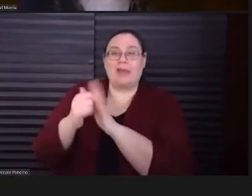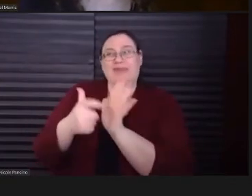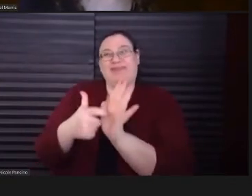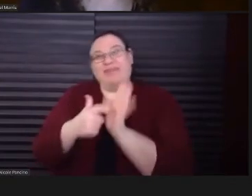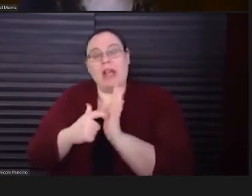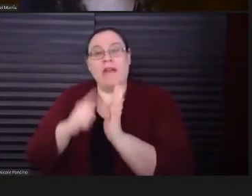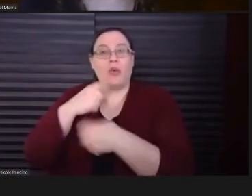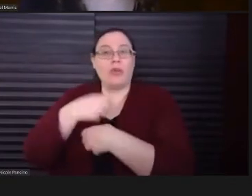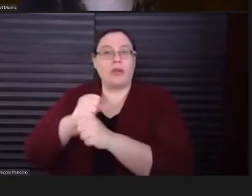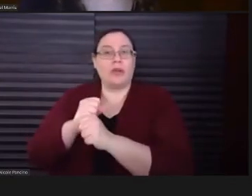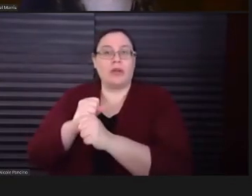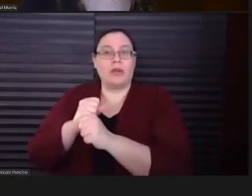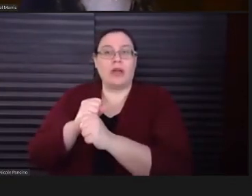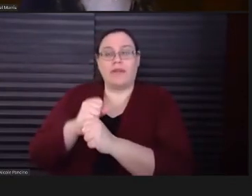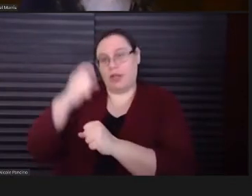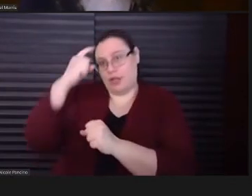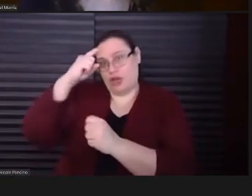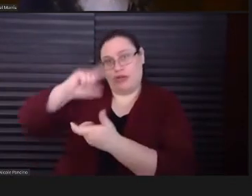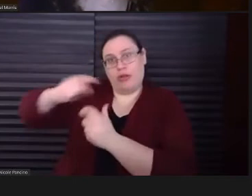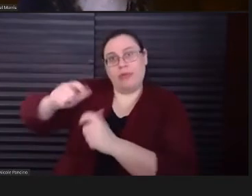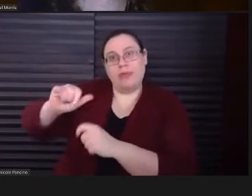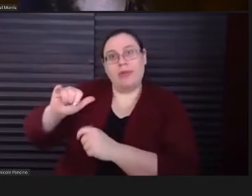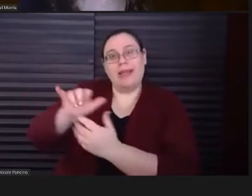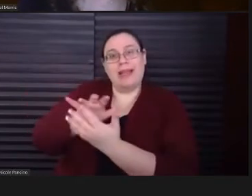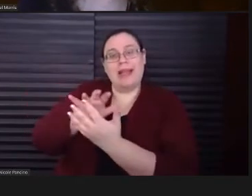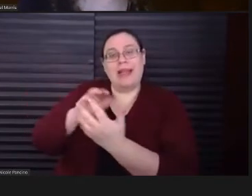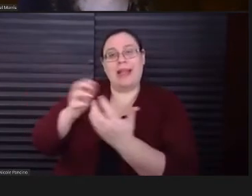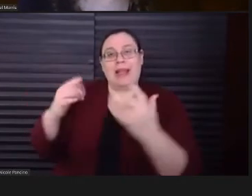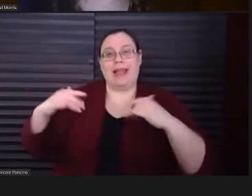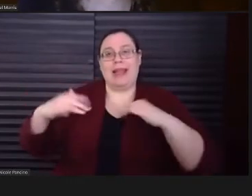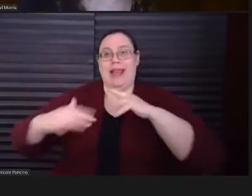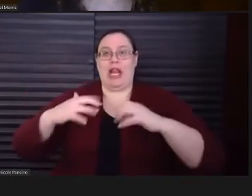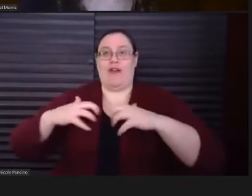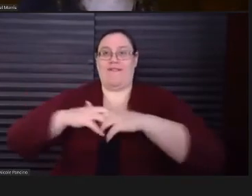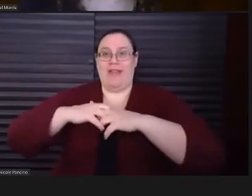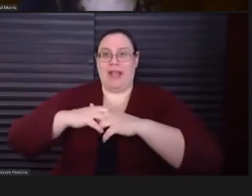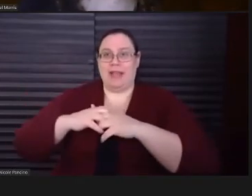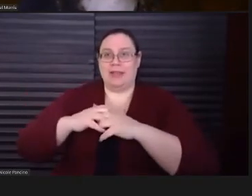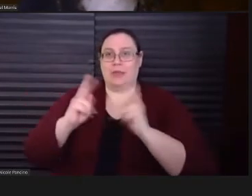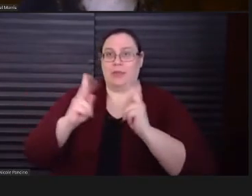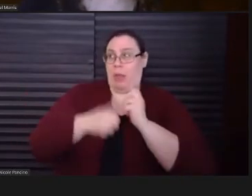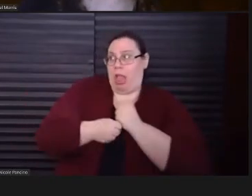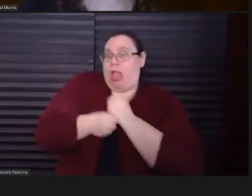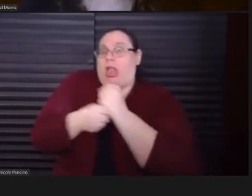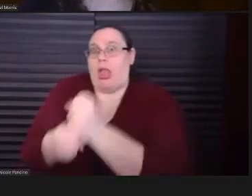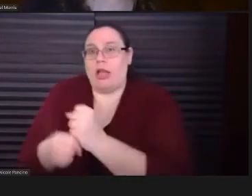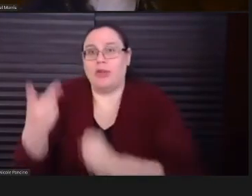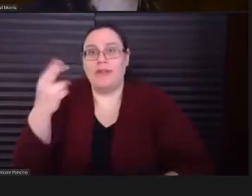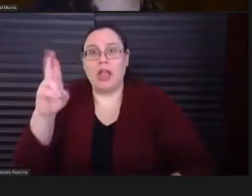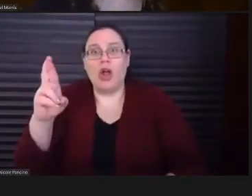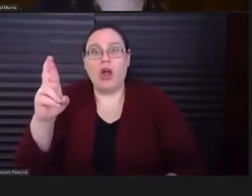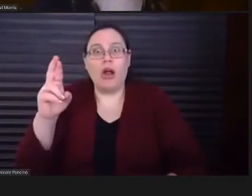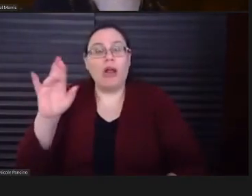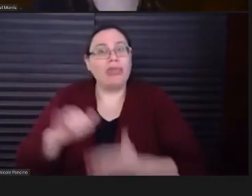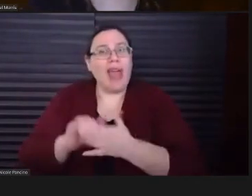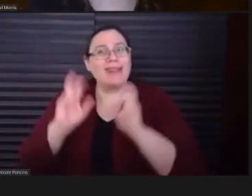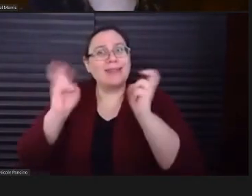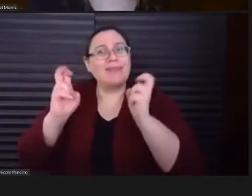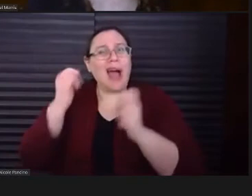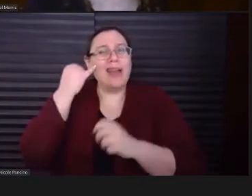of a neuro interface that brought people inside VR. And for me, that is like the ultimate curb cut. You